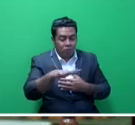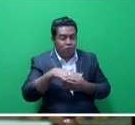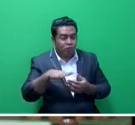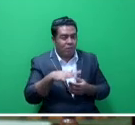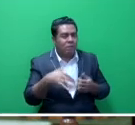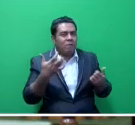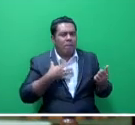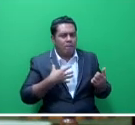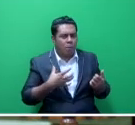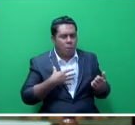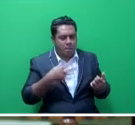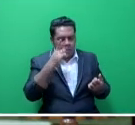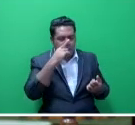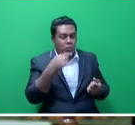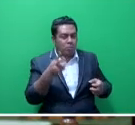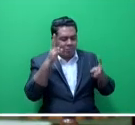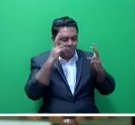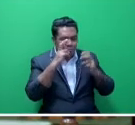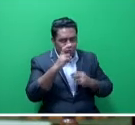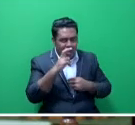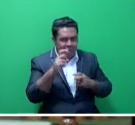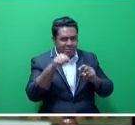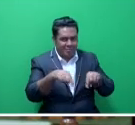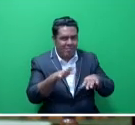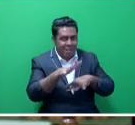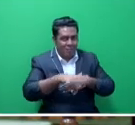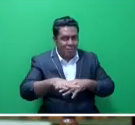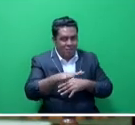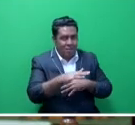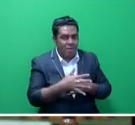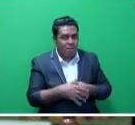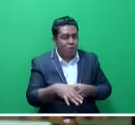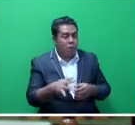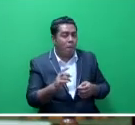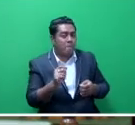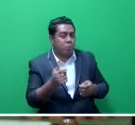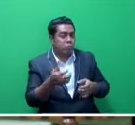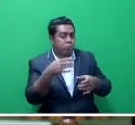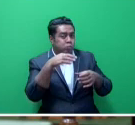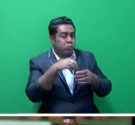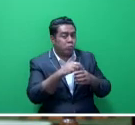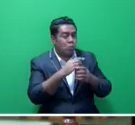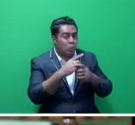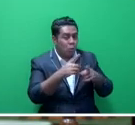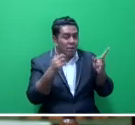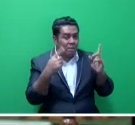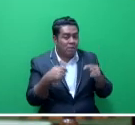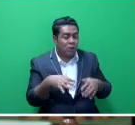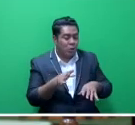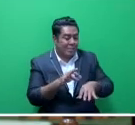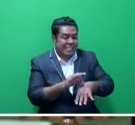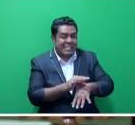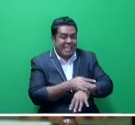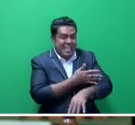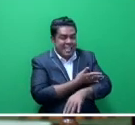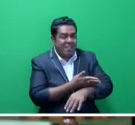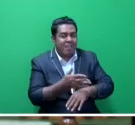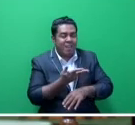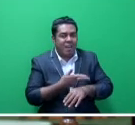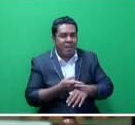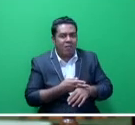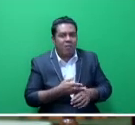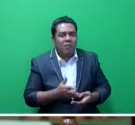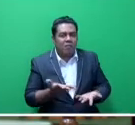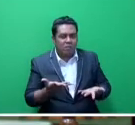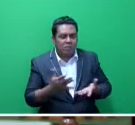trained in these areas. The remaining 25 awards will be for postgraduate programs such as dermatology, anesthesia,